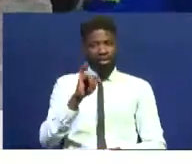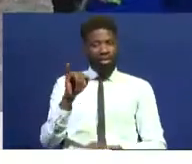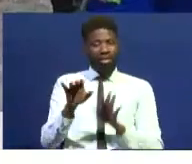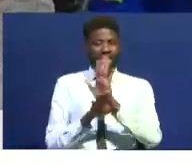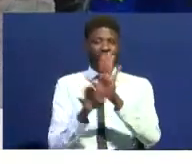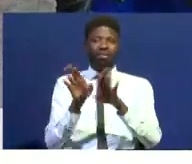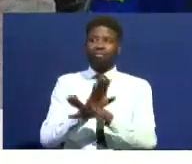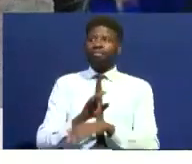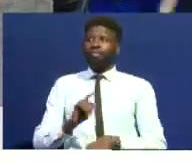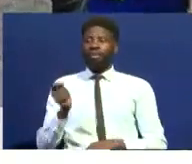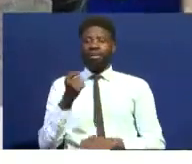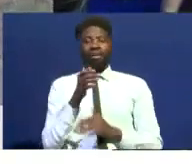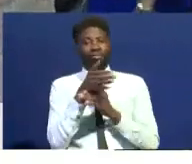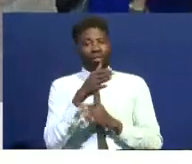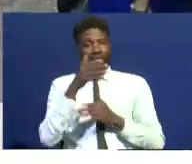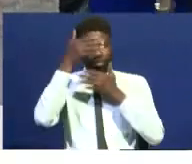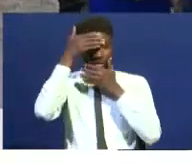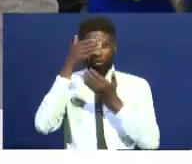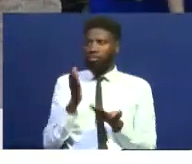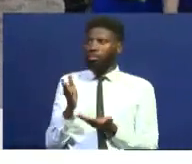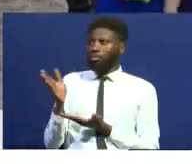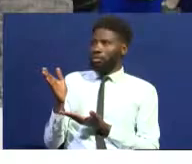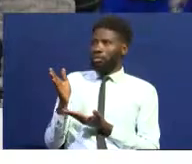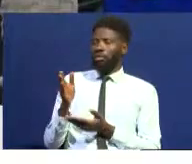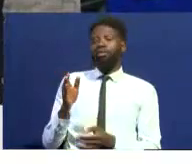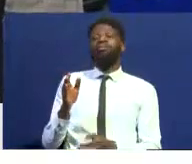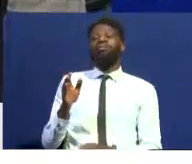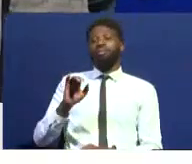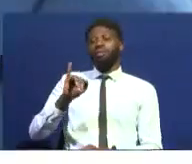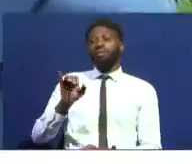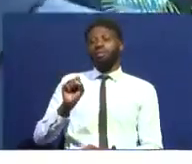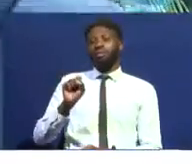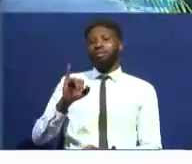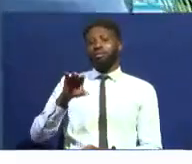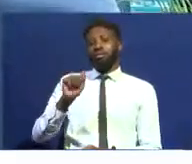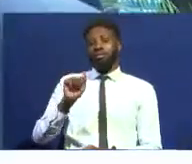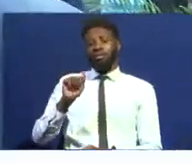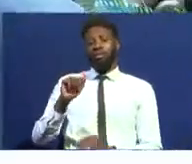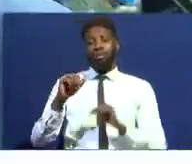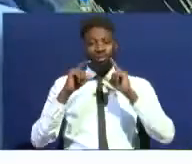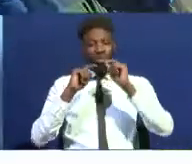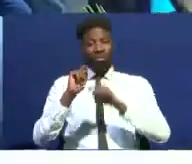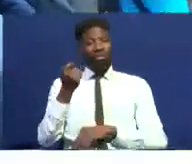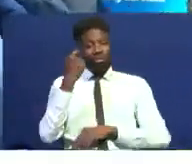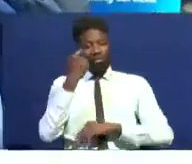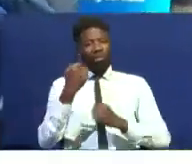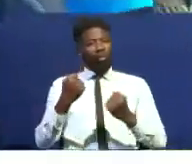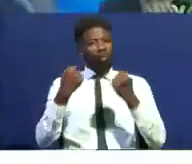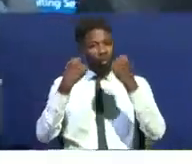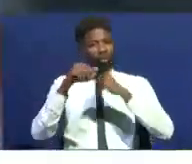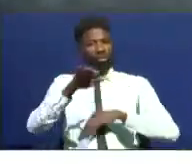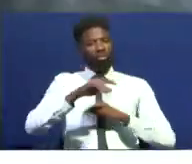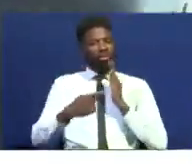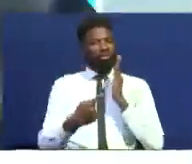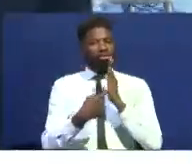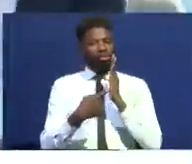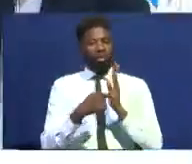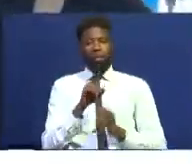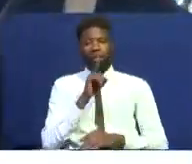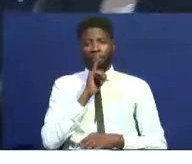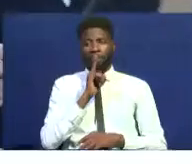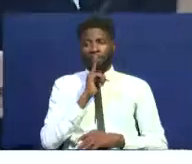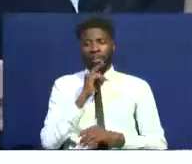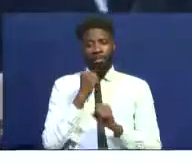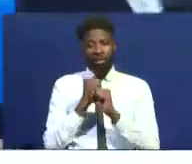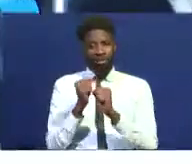Kenya's ambassador to Morocco, Ambassador Jessica Gakinya, says the country is a strong player in the tech ecosystem, adding that